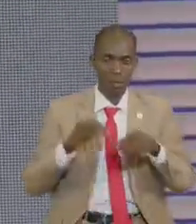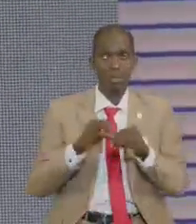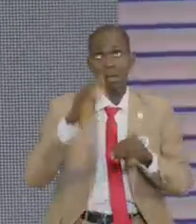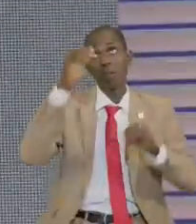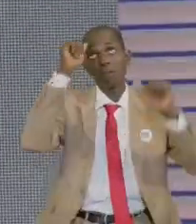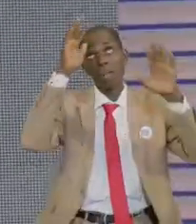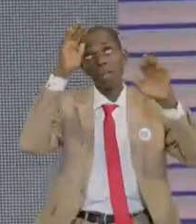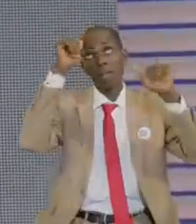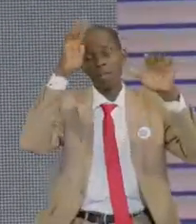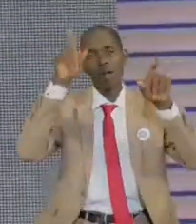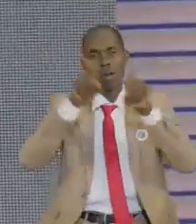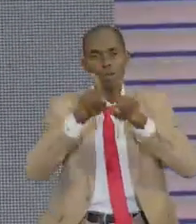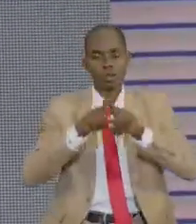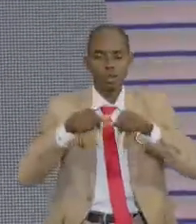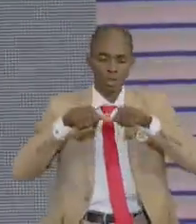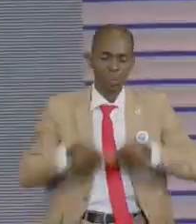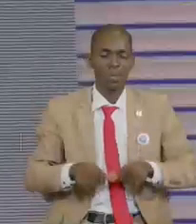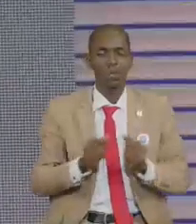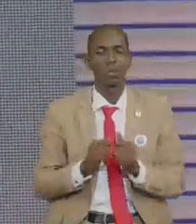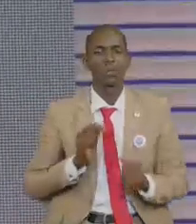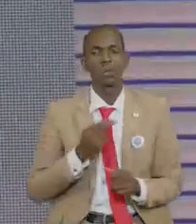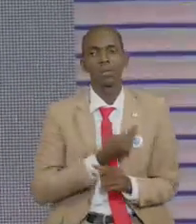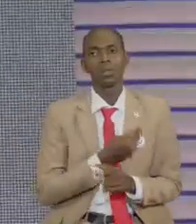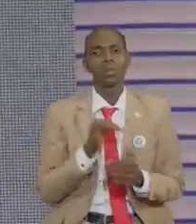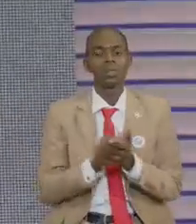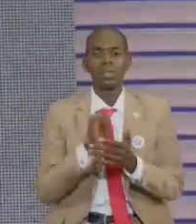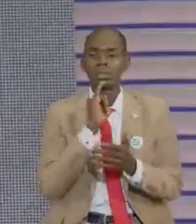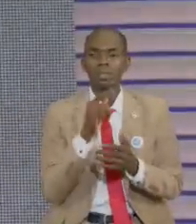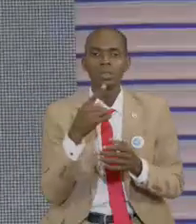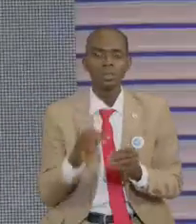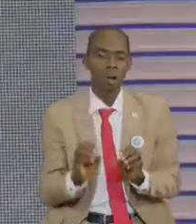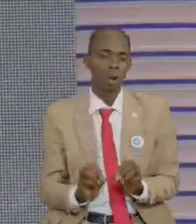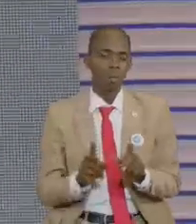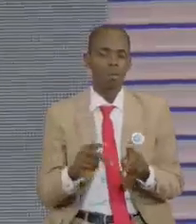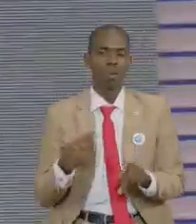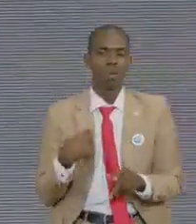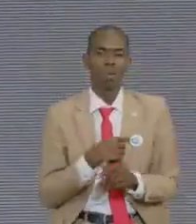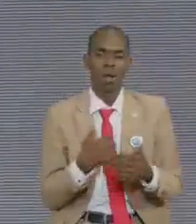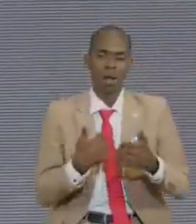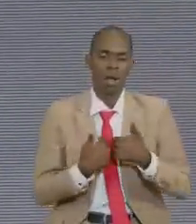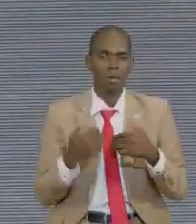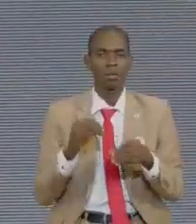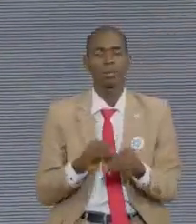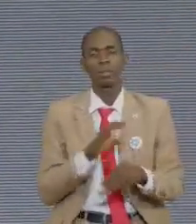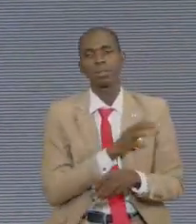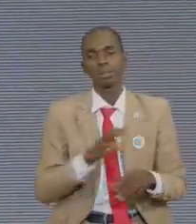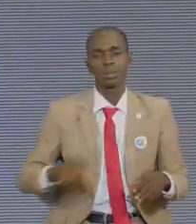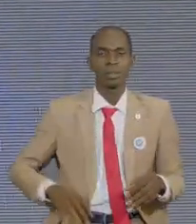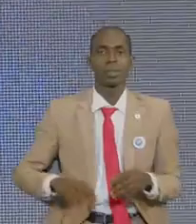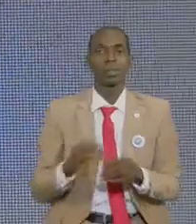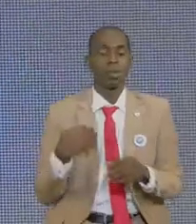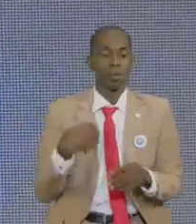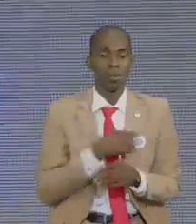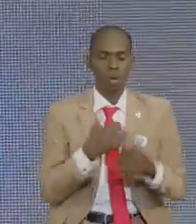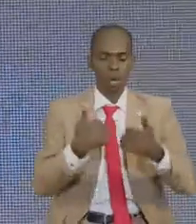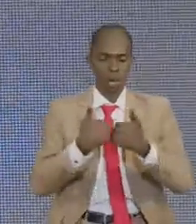us. That's the privilege we have in Christ. We have the name of